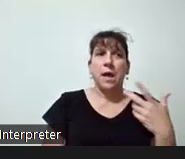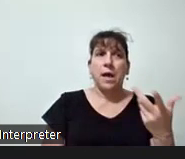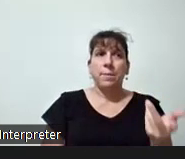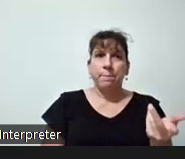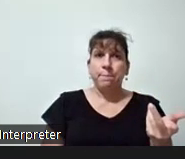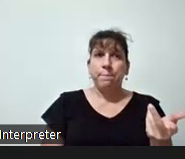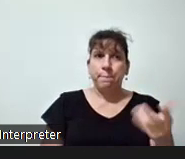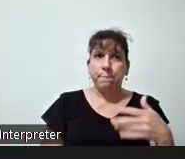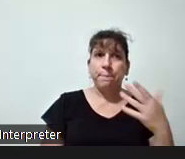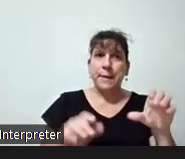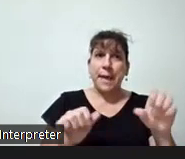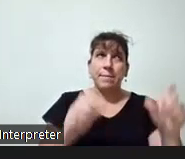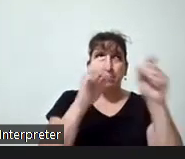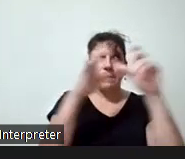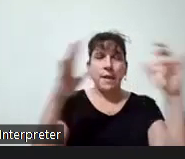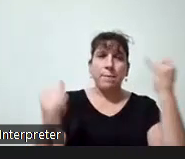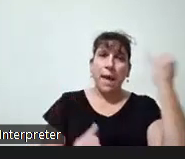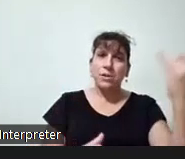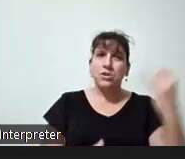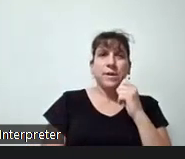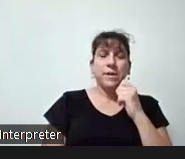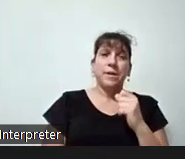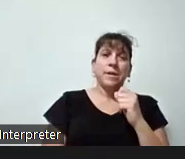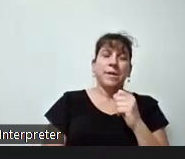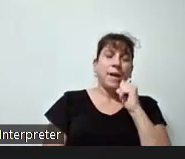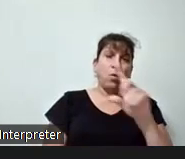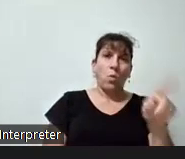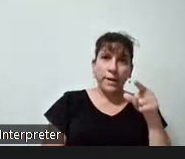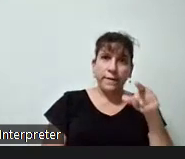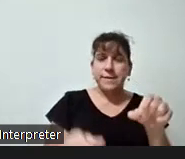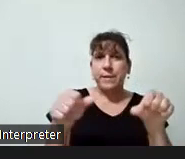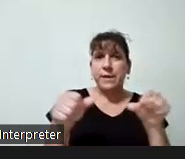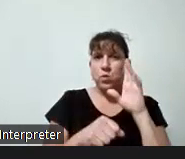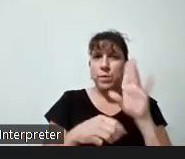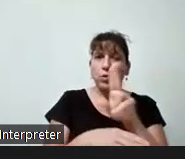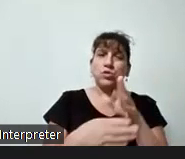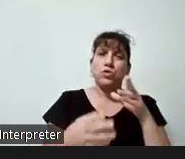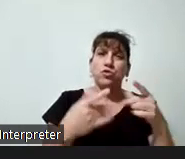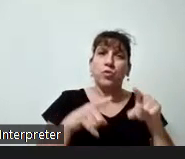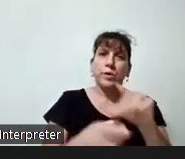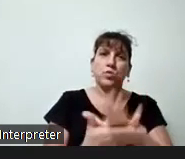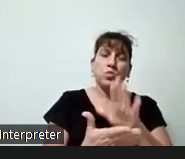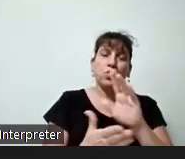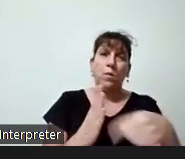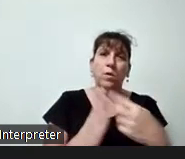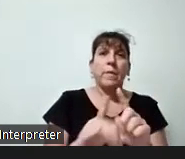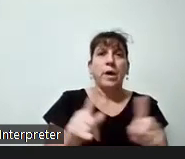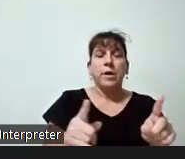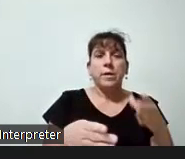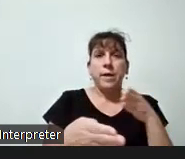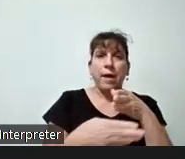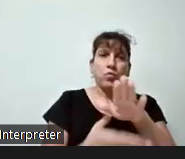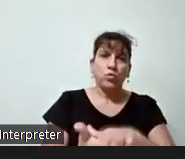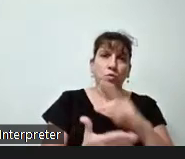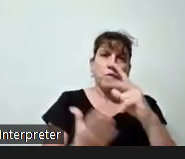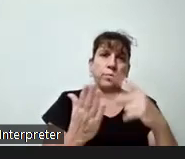we can imagine that not only that this space will get used not only during school hours, but also during after school